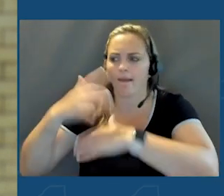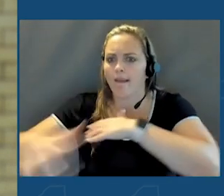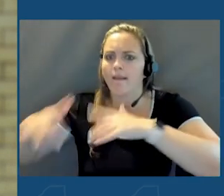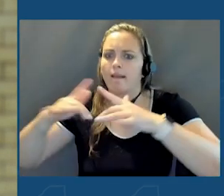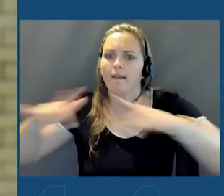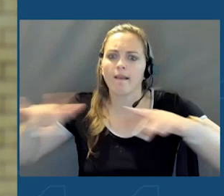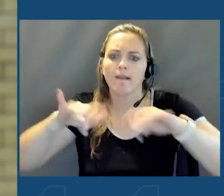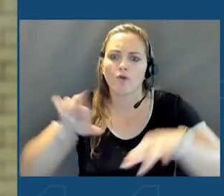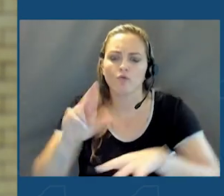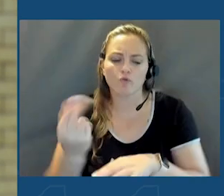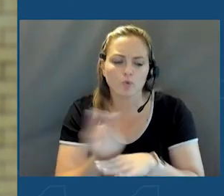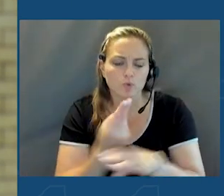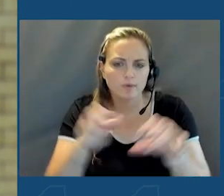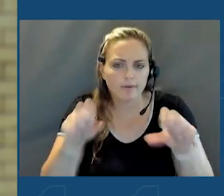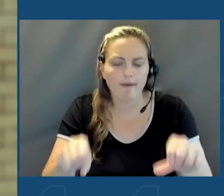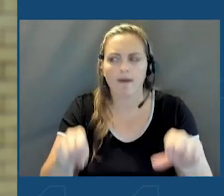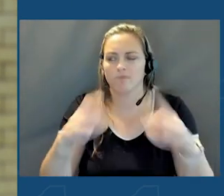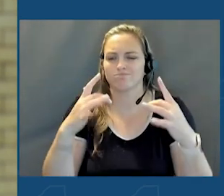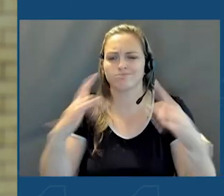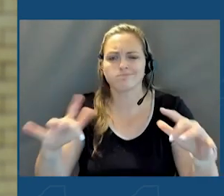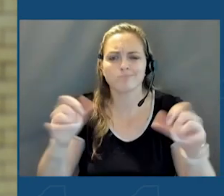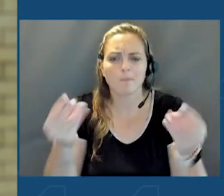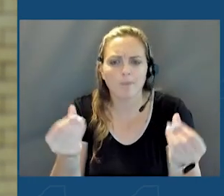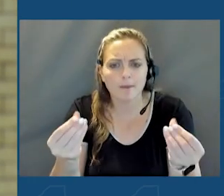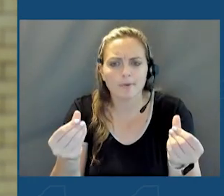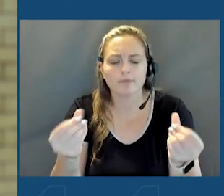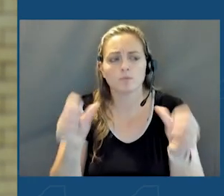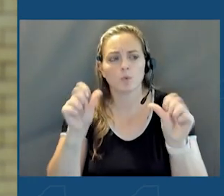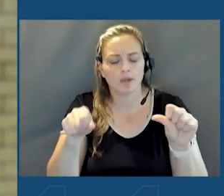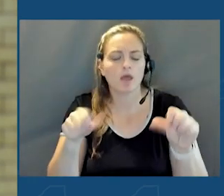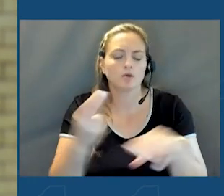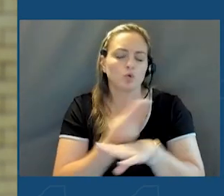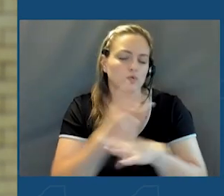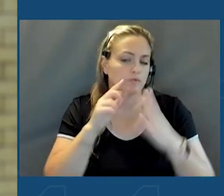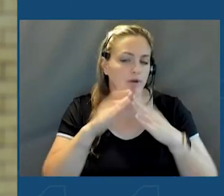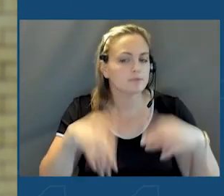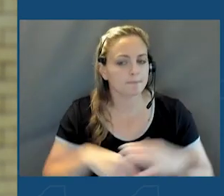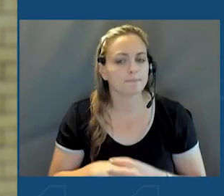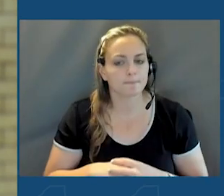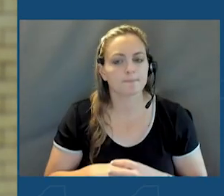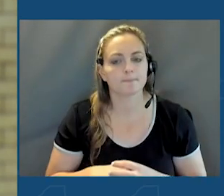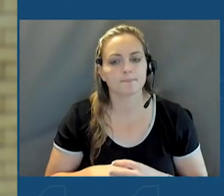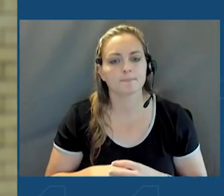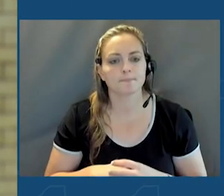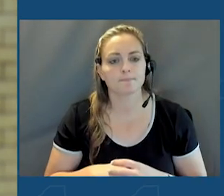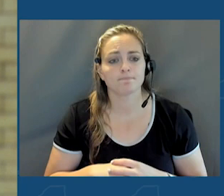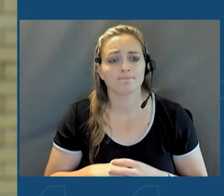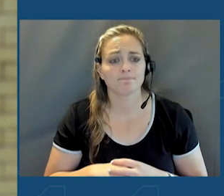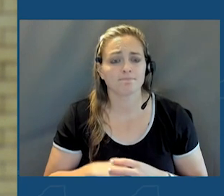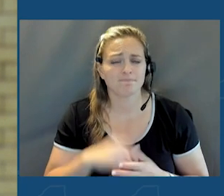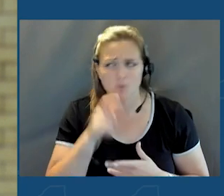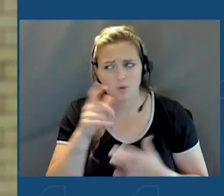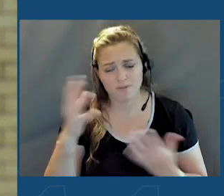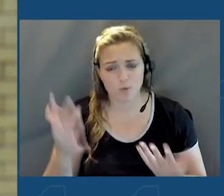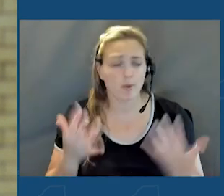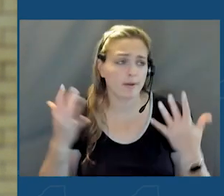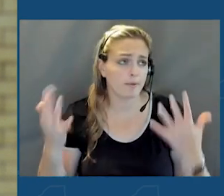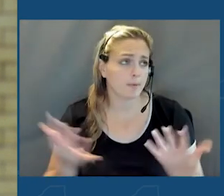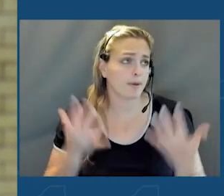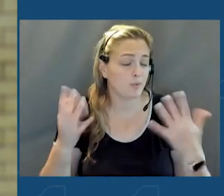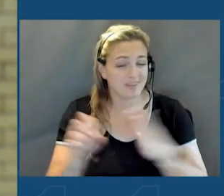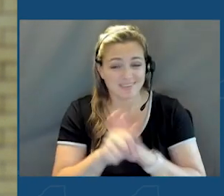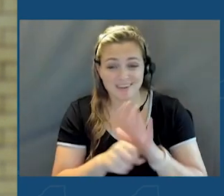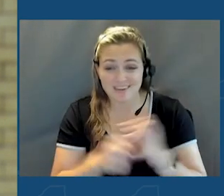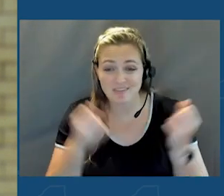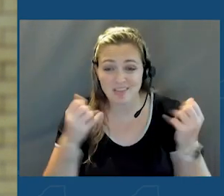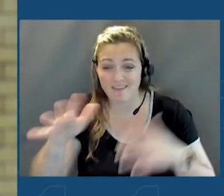reusable, vacant properties that we can repurpose for housing. I don't have to wait for anybody else. This state has a lot of